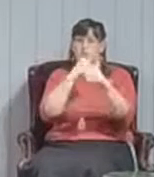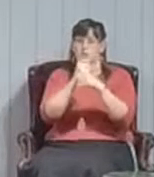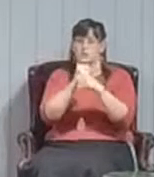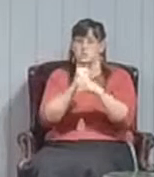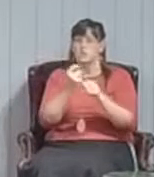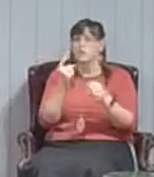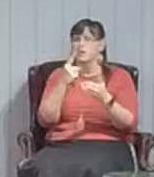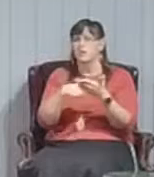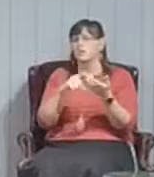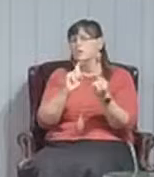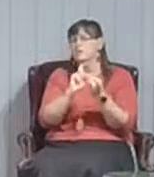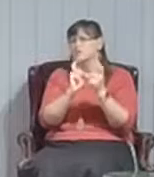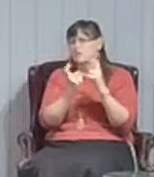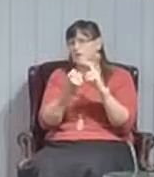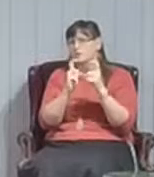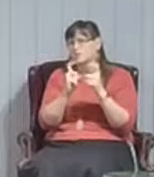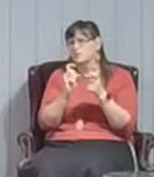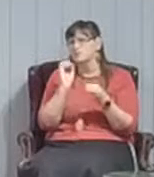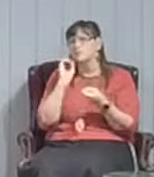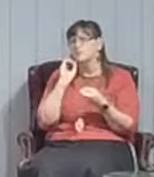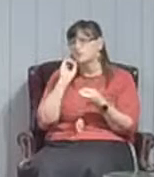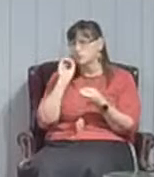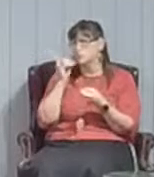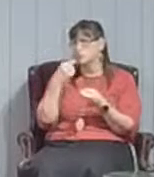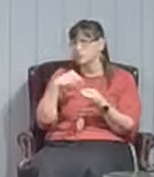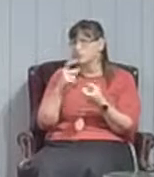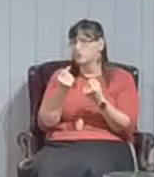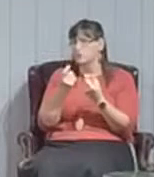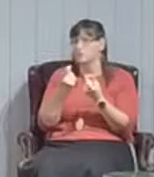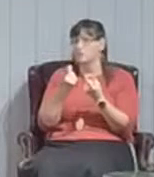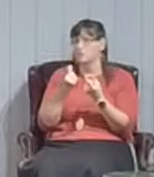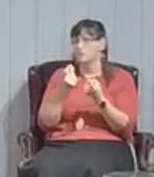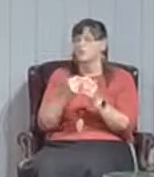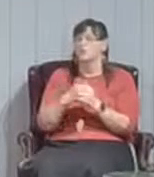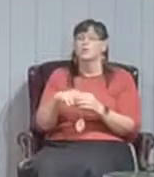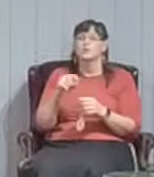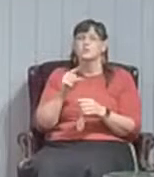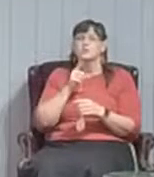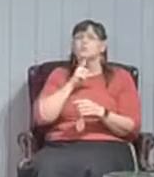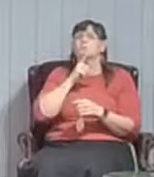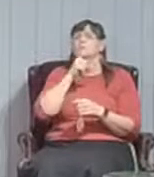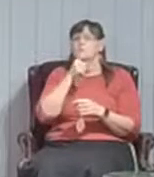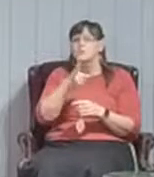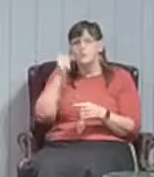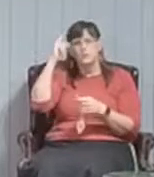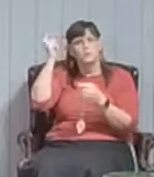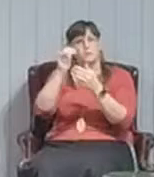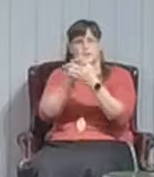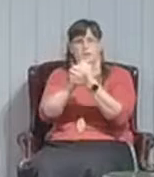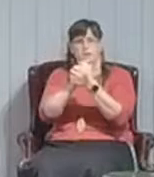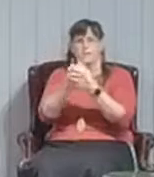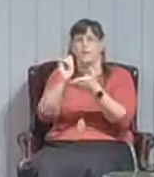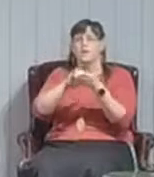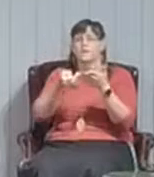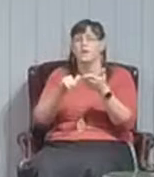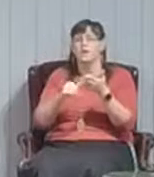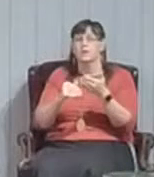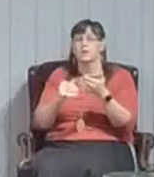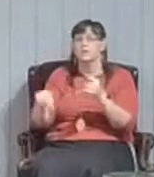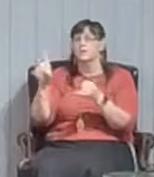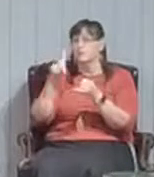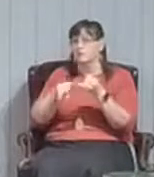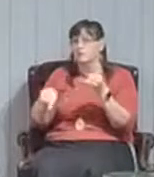What changes do you suppose we should make? Do you honestly believe that in the last